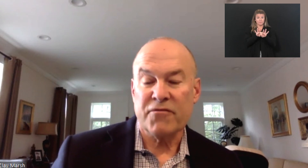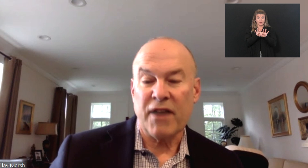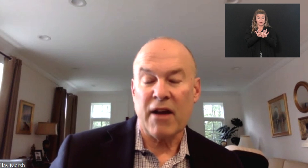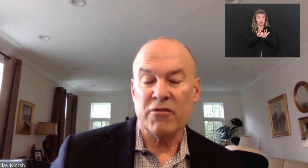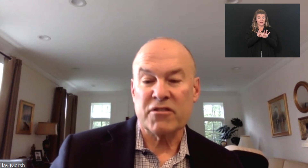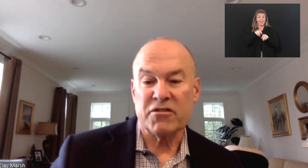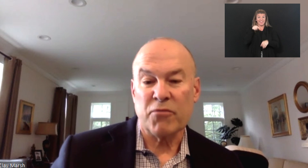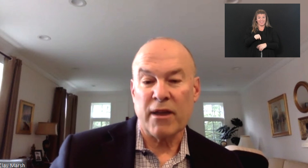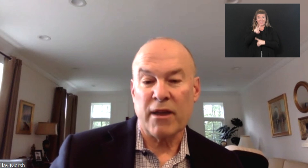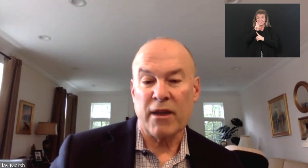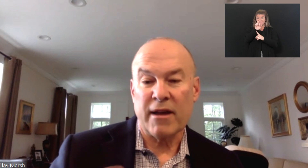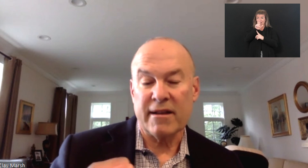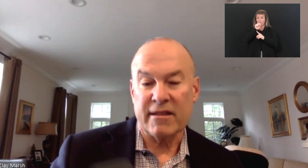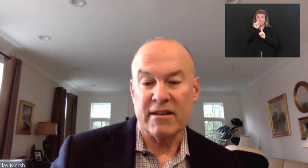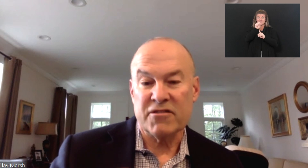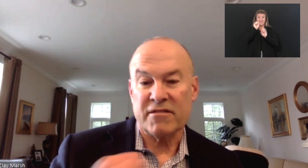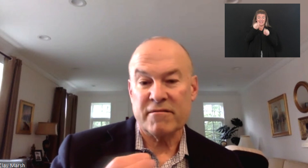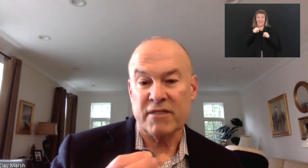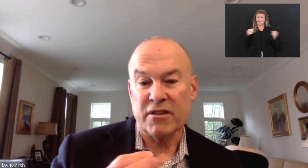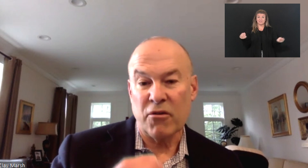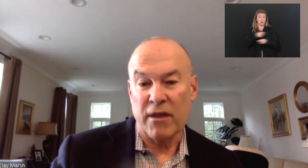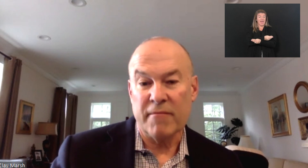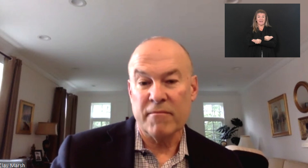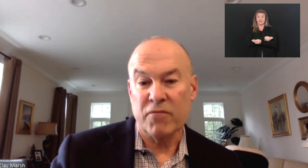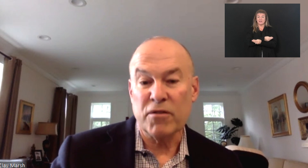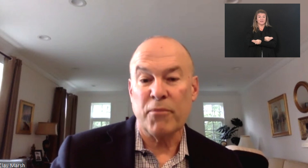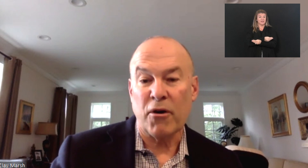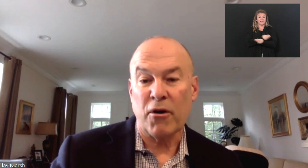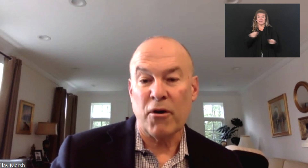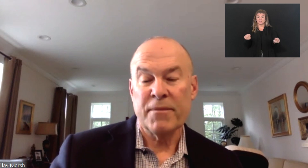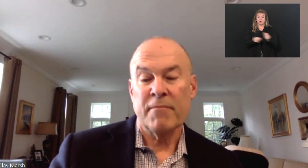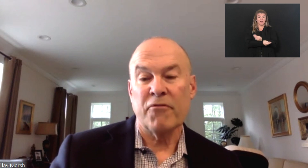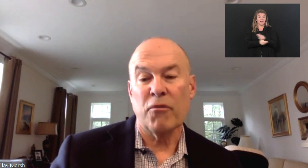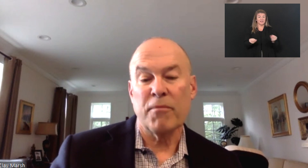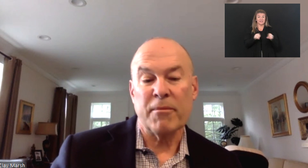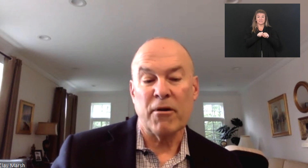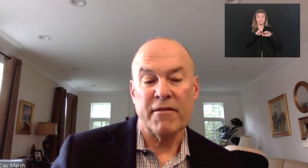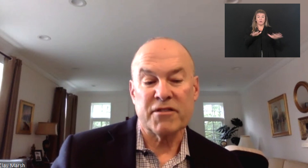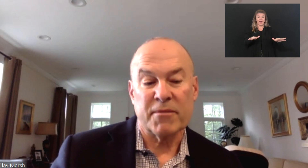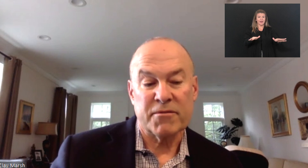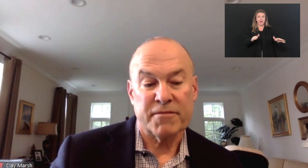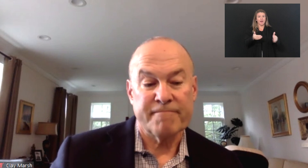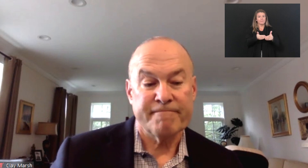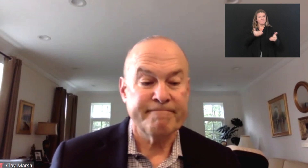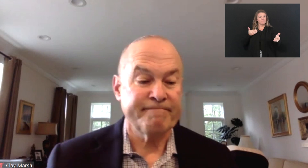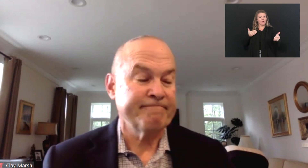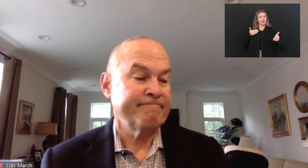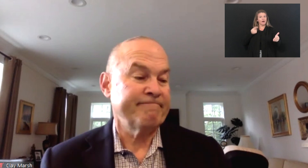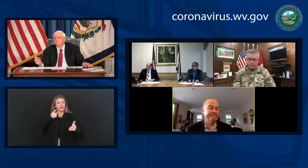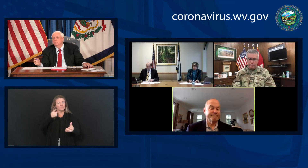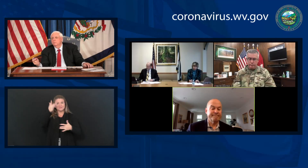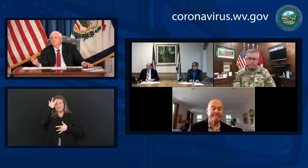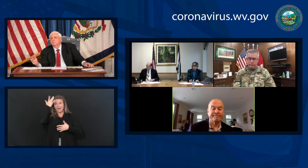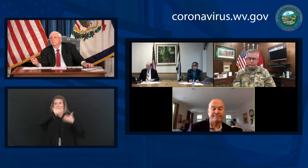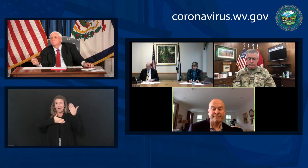this virus can spread at least, in good part before people have symptoms.